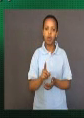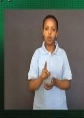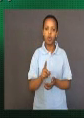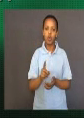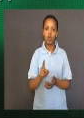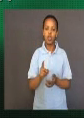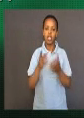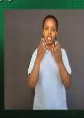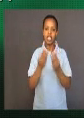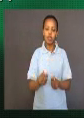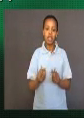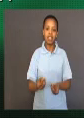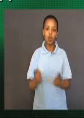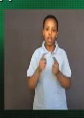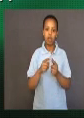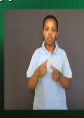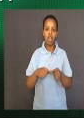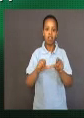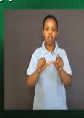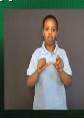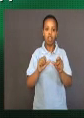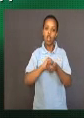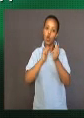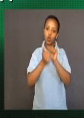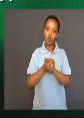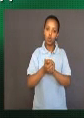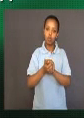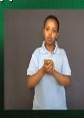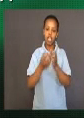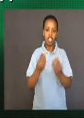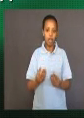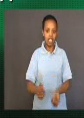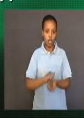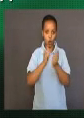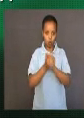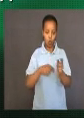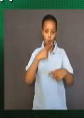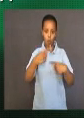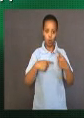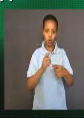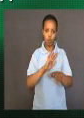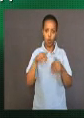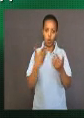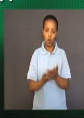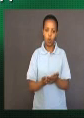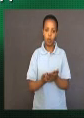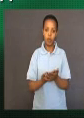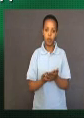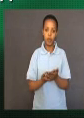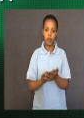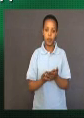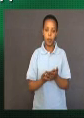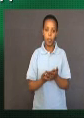ongoing changes in the evolution process and is also responsible for